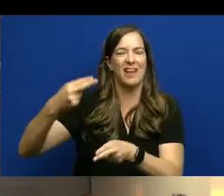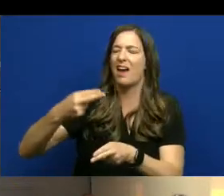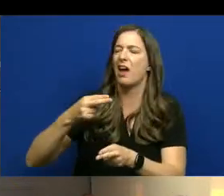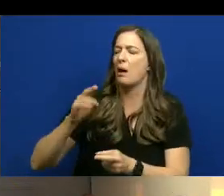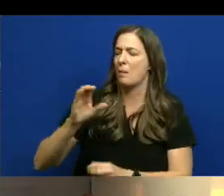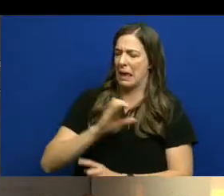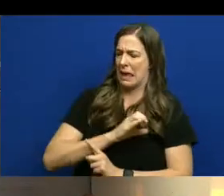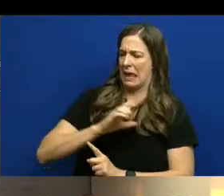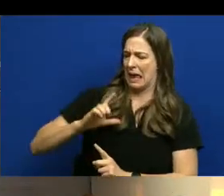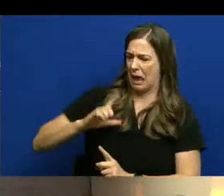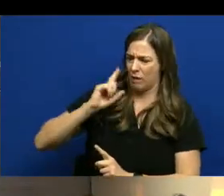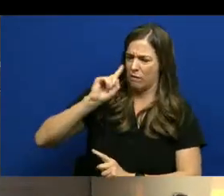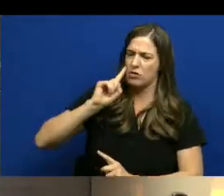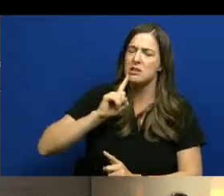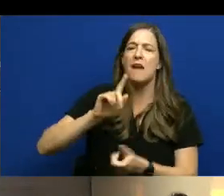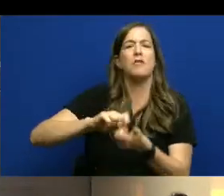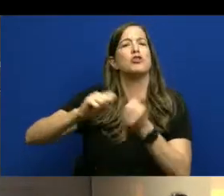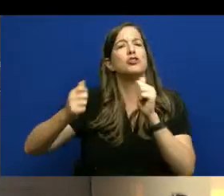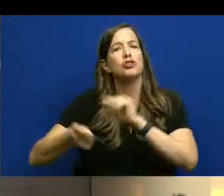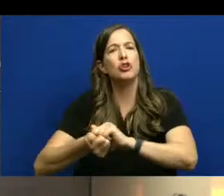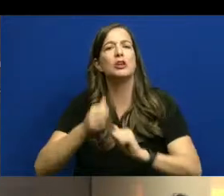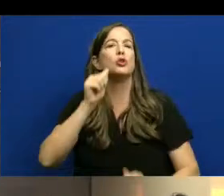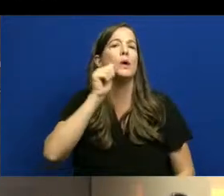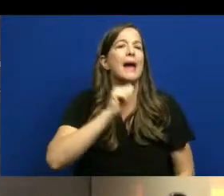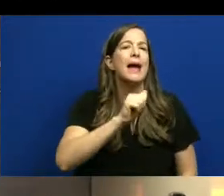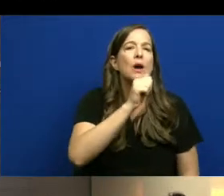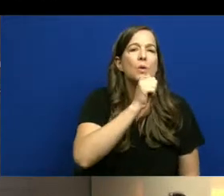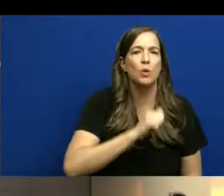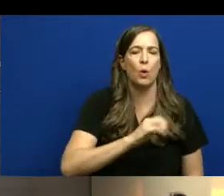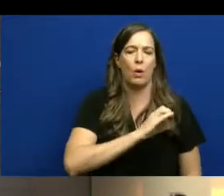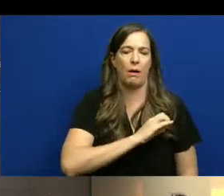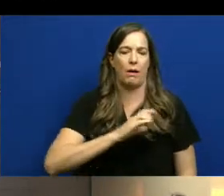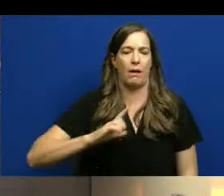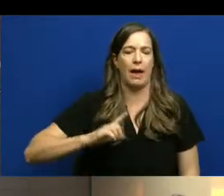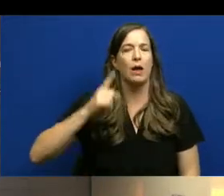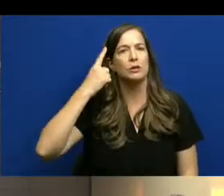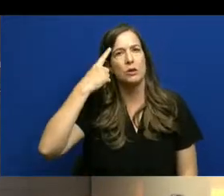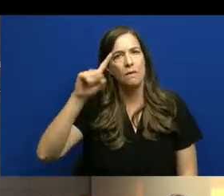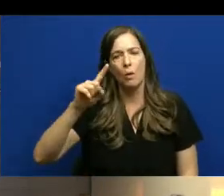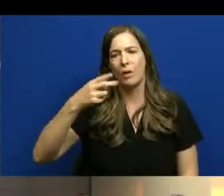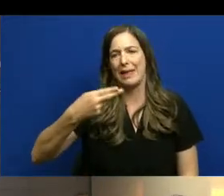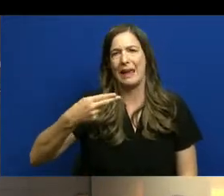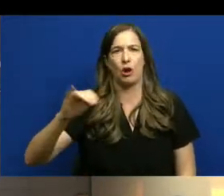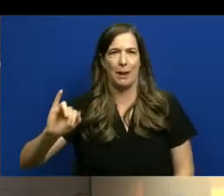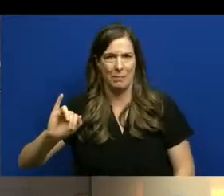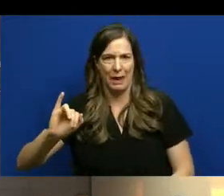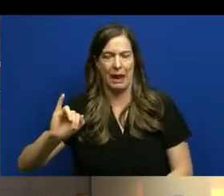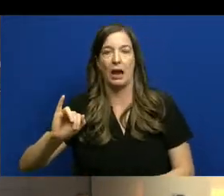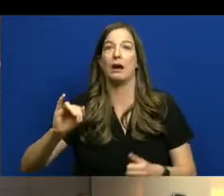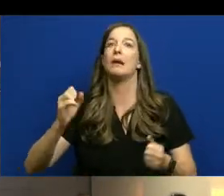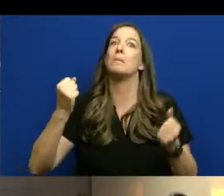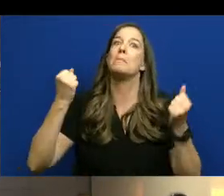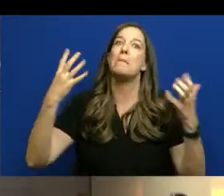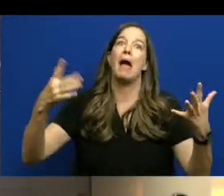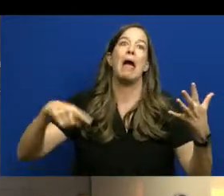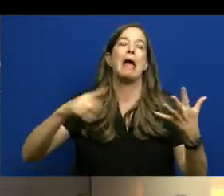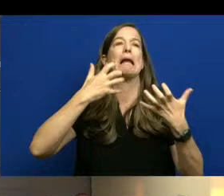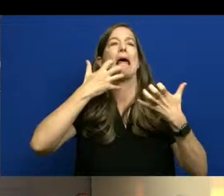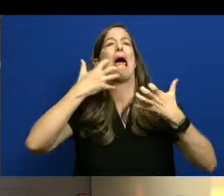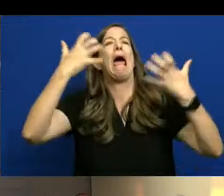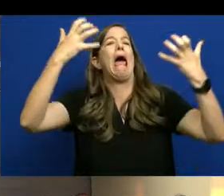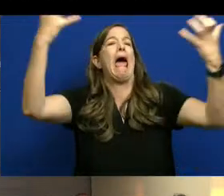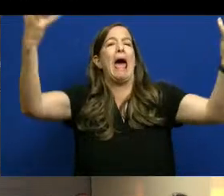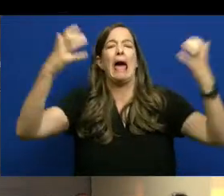to Arizona Council for the Hearing Impaired. And there was a big outcry. We said we did not